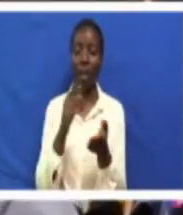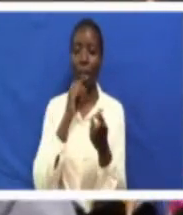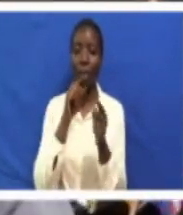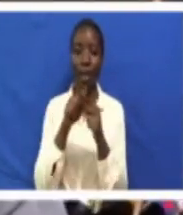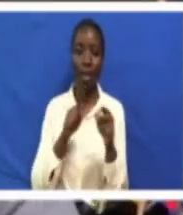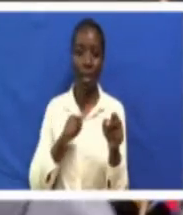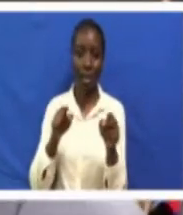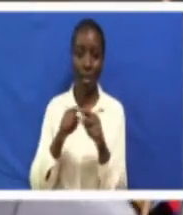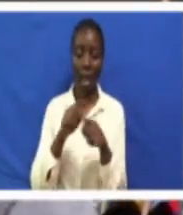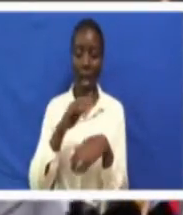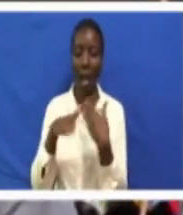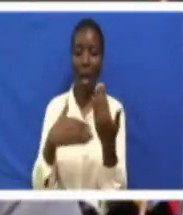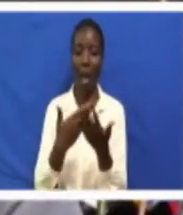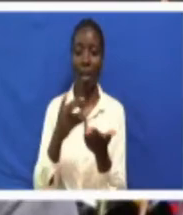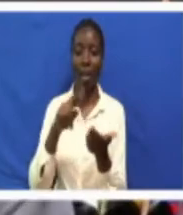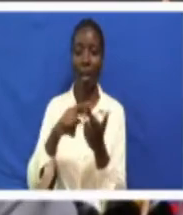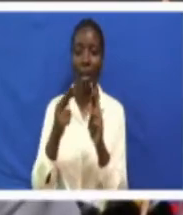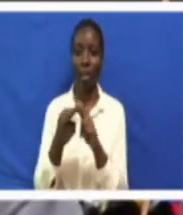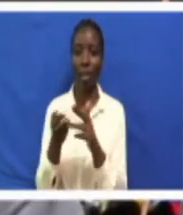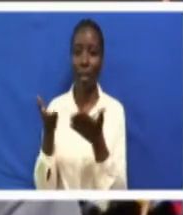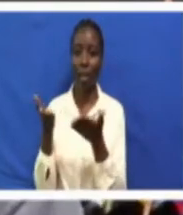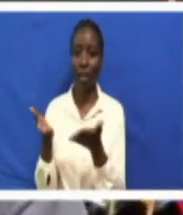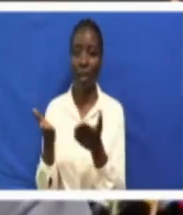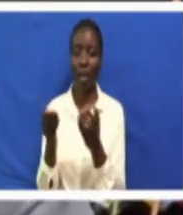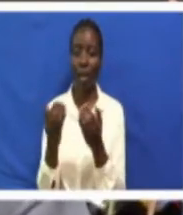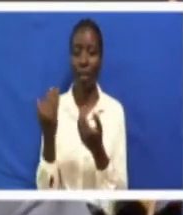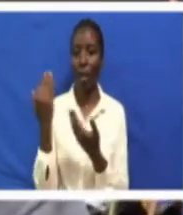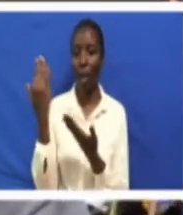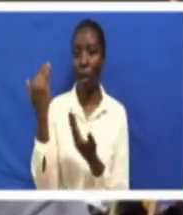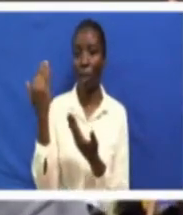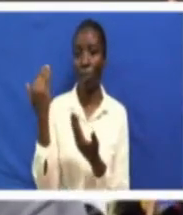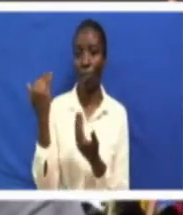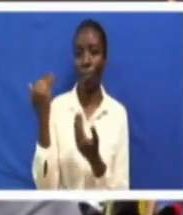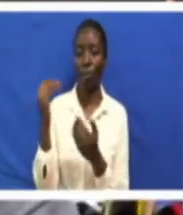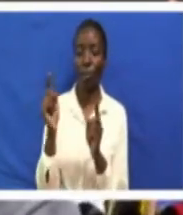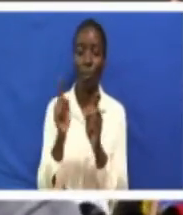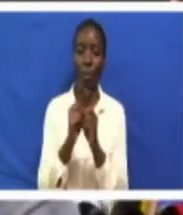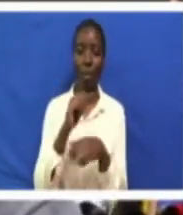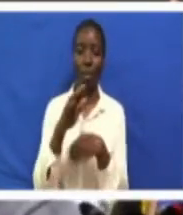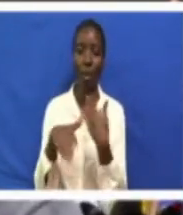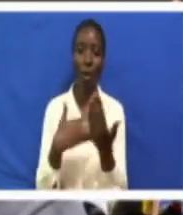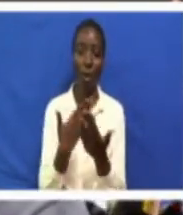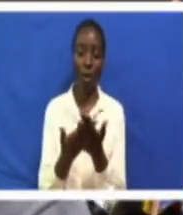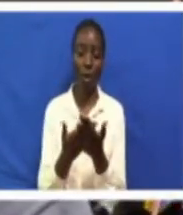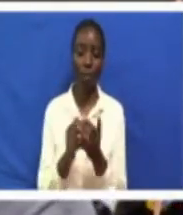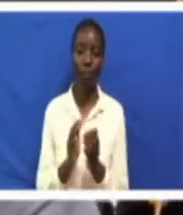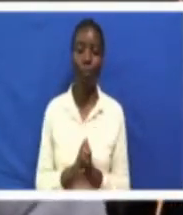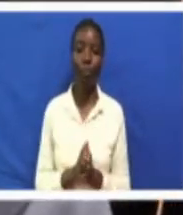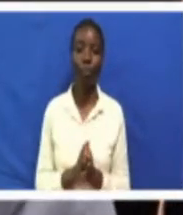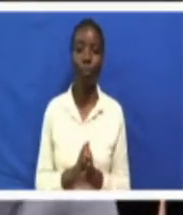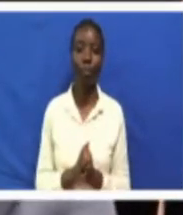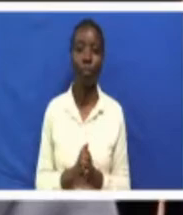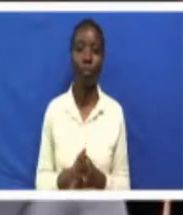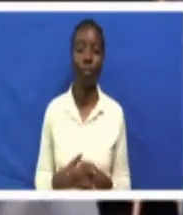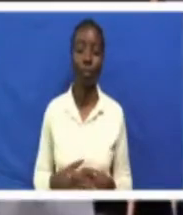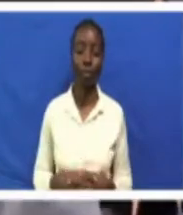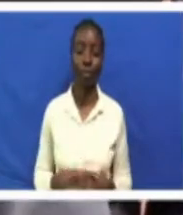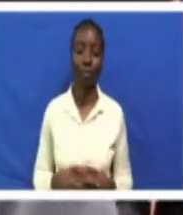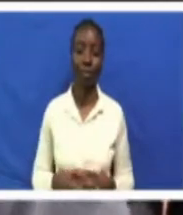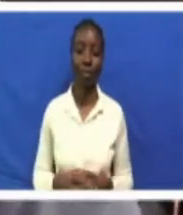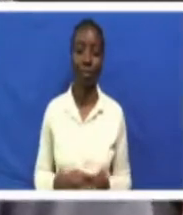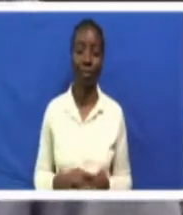around this compound and we're excited to meet each other thank you competition TV is proud to be associated with purchase insurance patches not passes